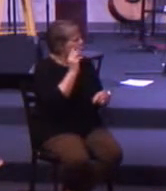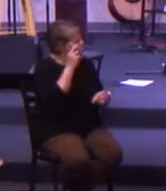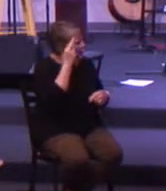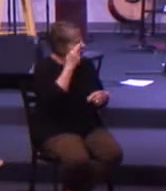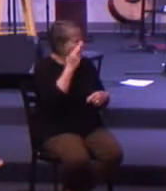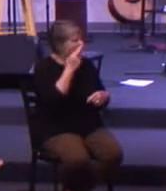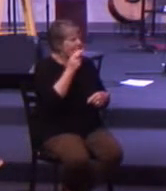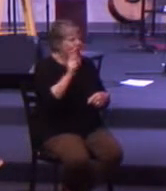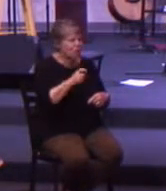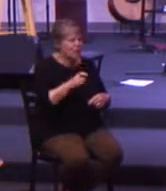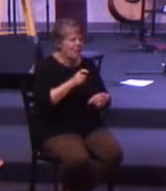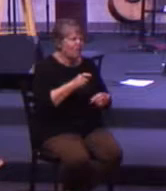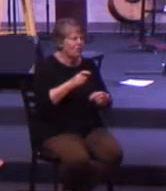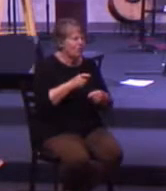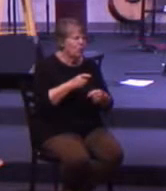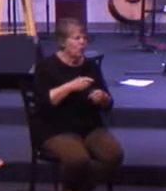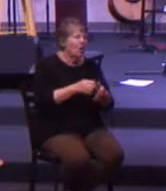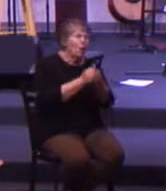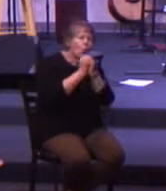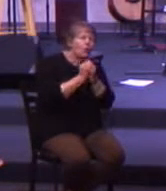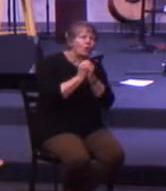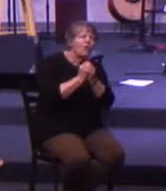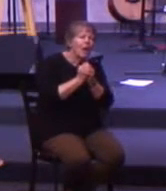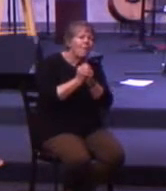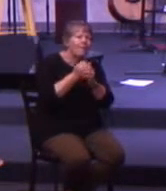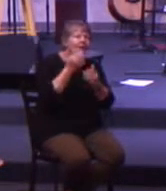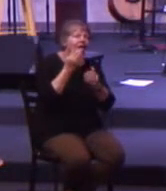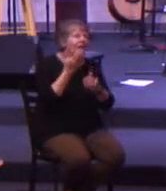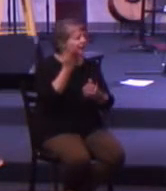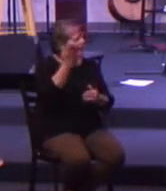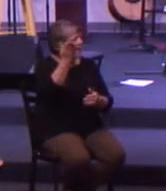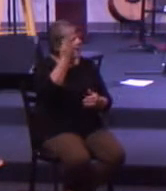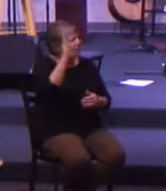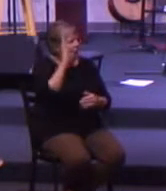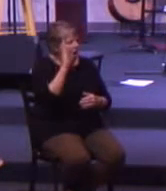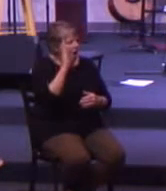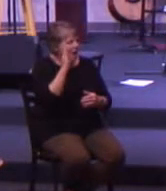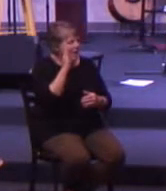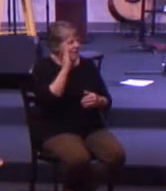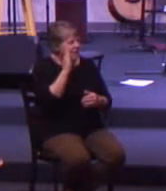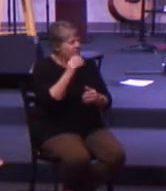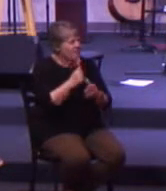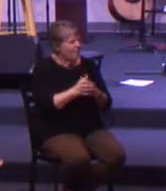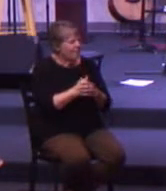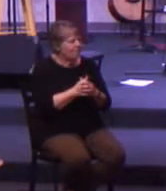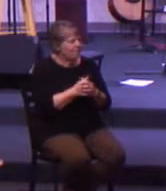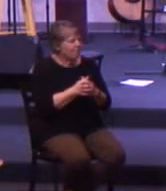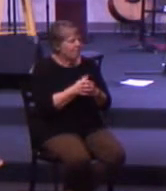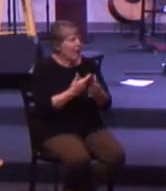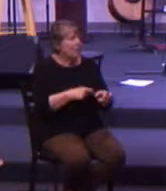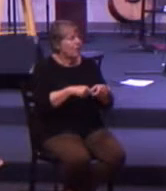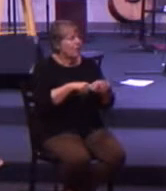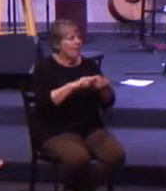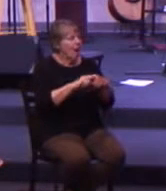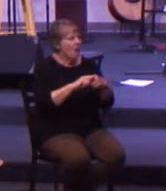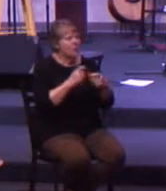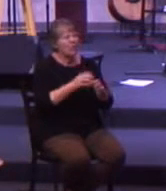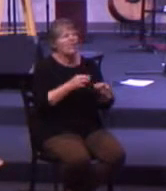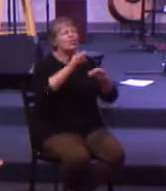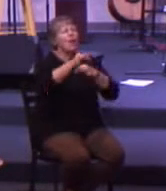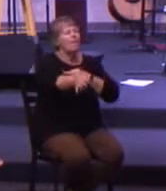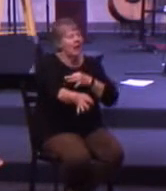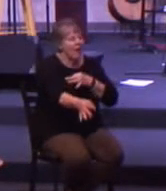Bible that just opened my eyes to something incredible. So I have to pause here and just set the scene for a little bit. We're going to jump way ahead in the